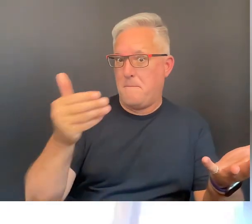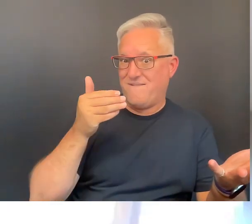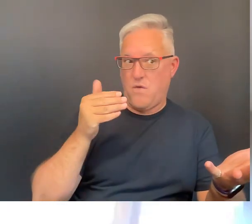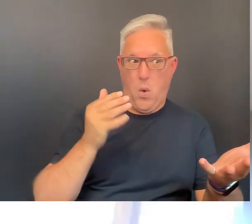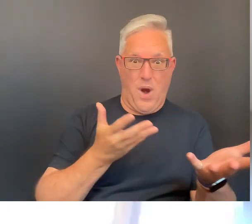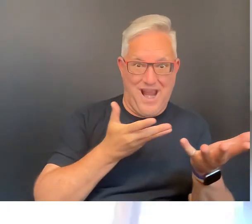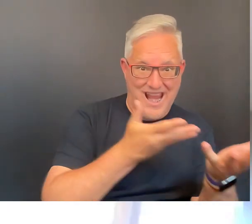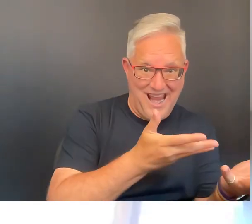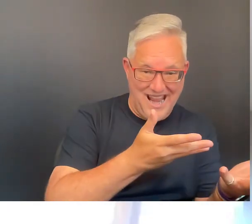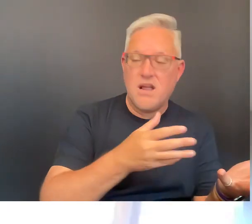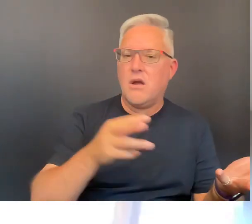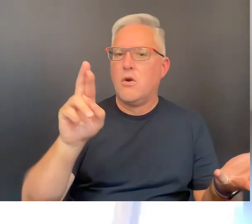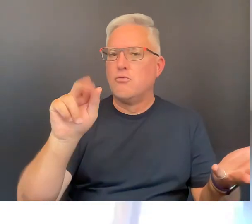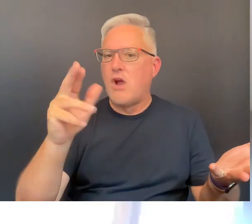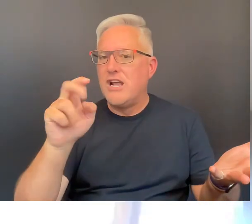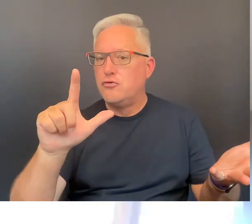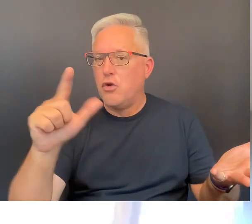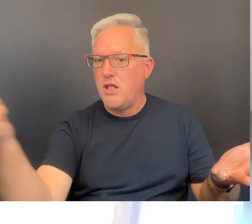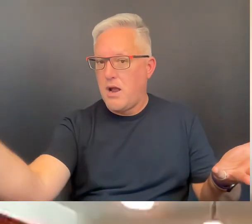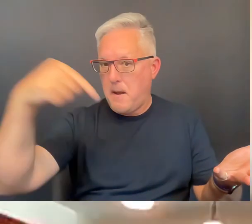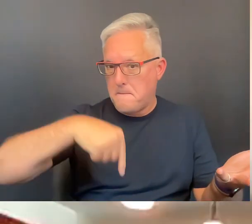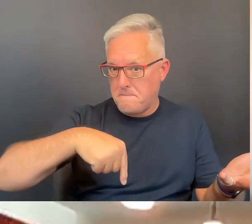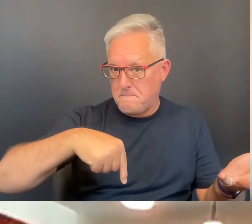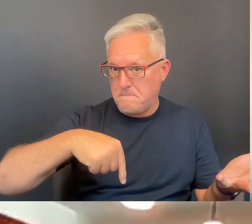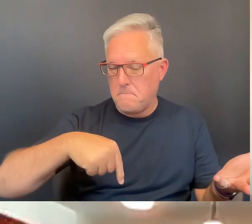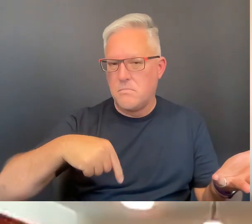before and